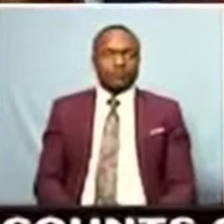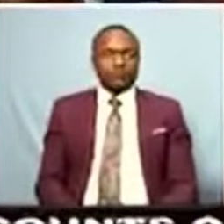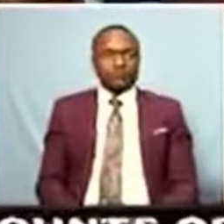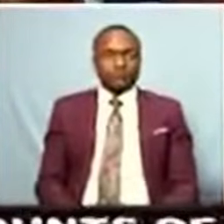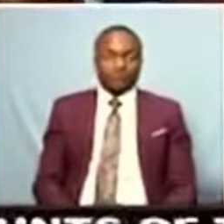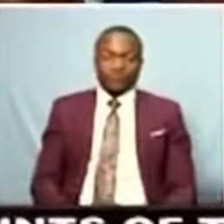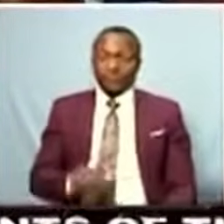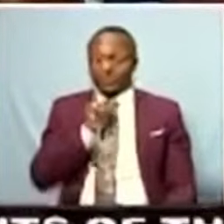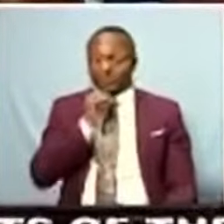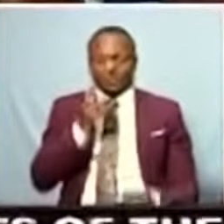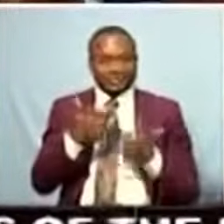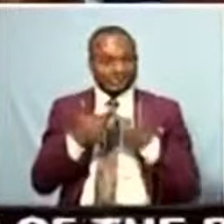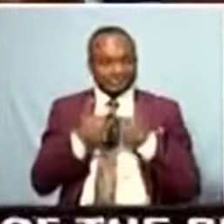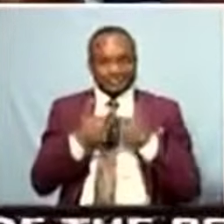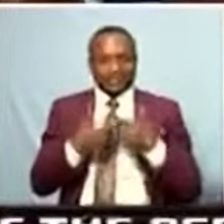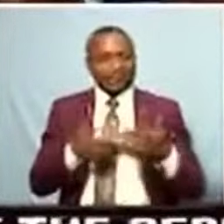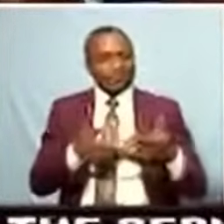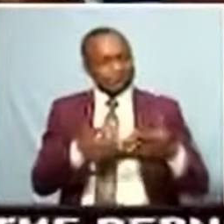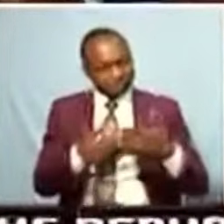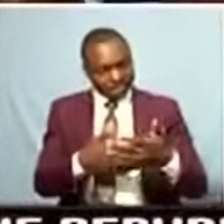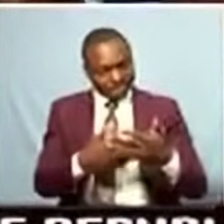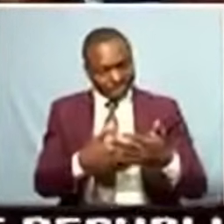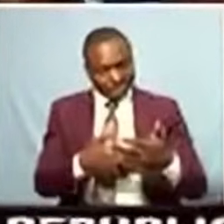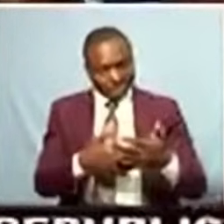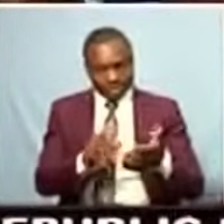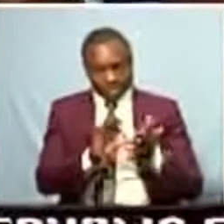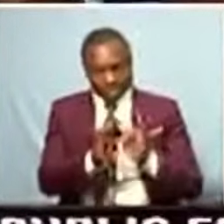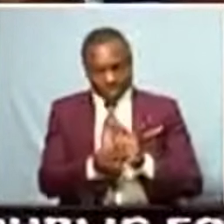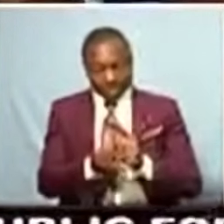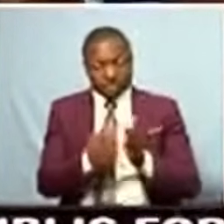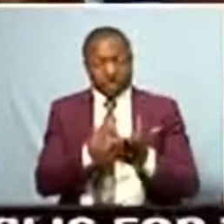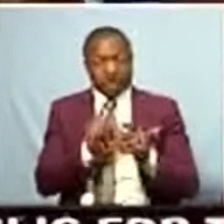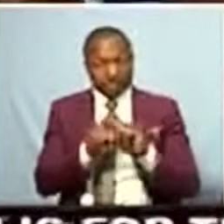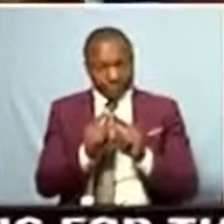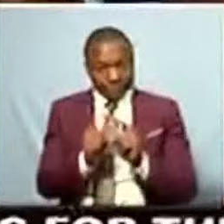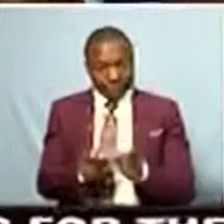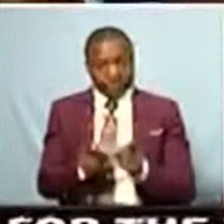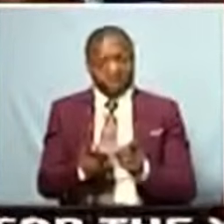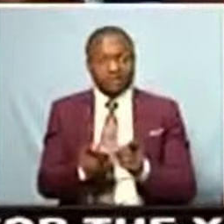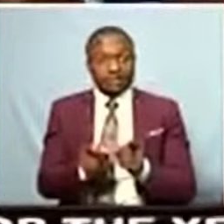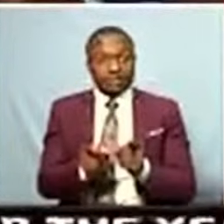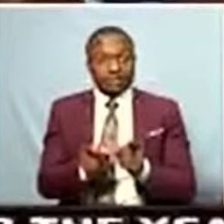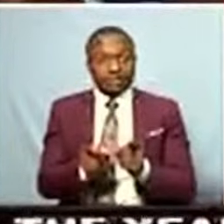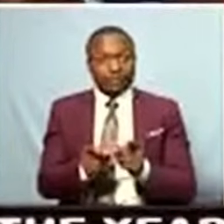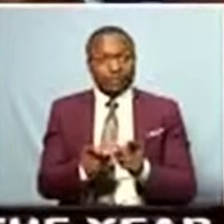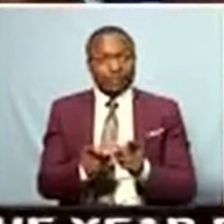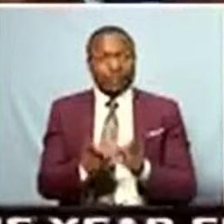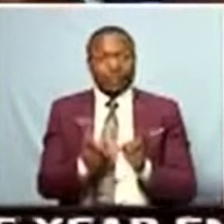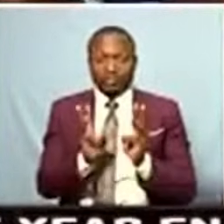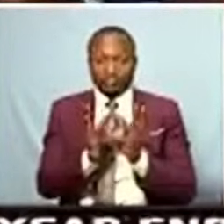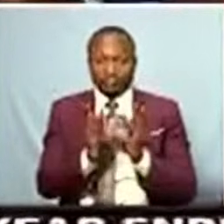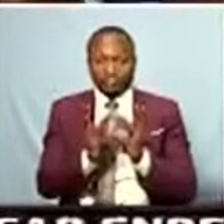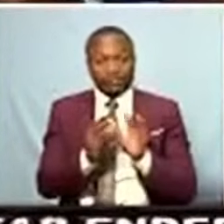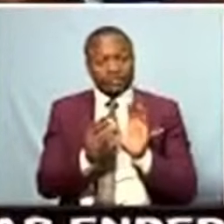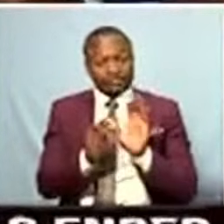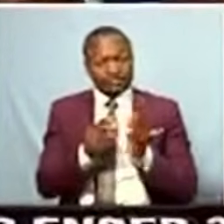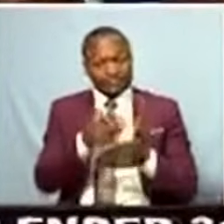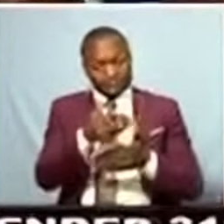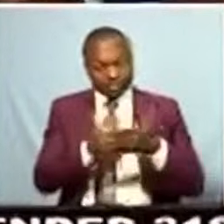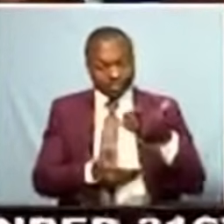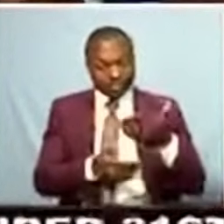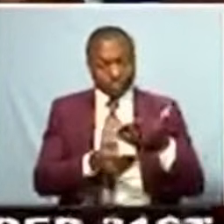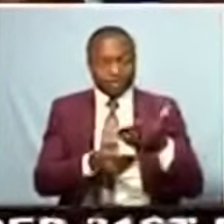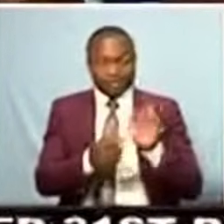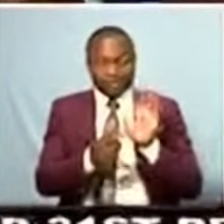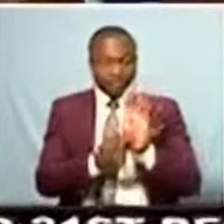We don't have a copy on our file right now, but in our text, we have indicated the